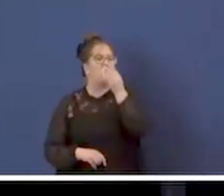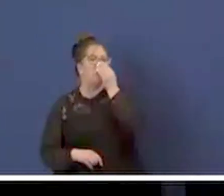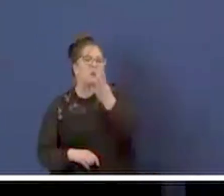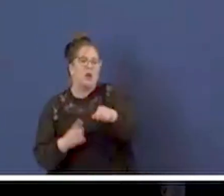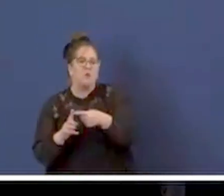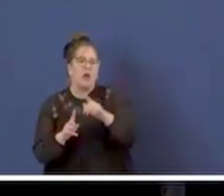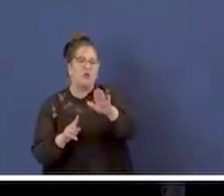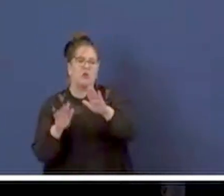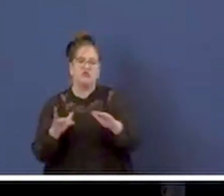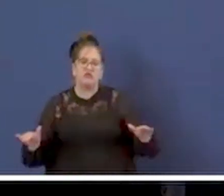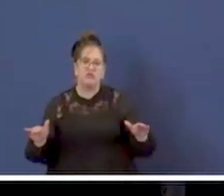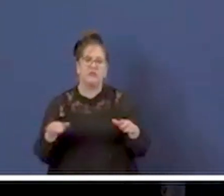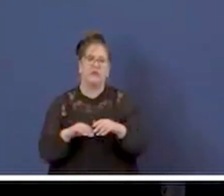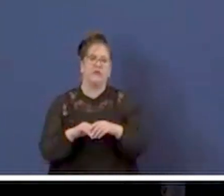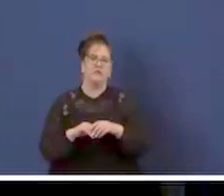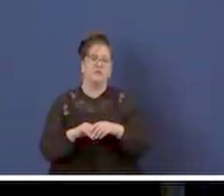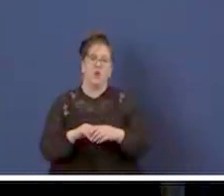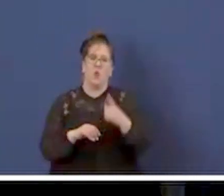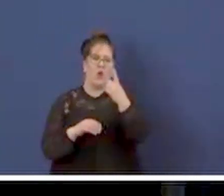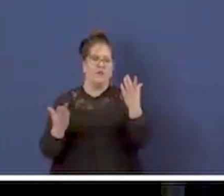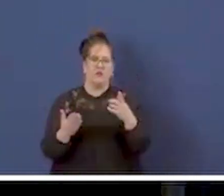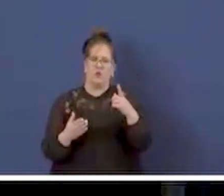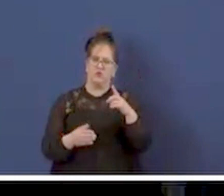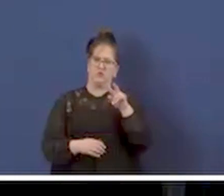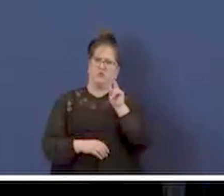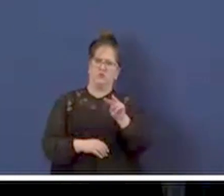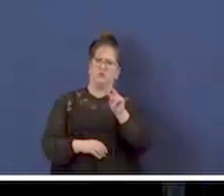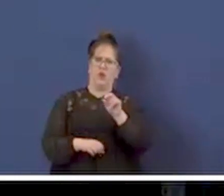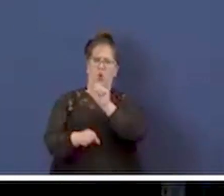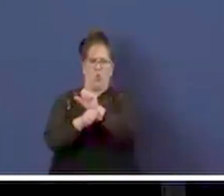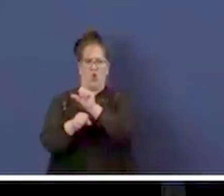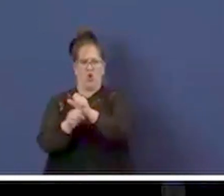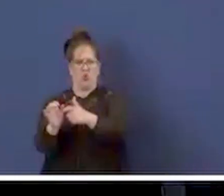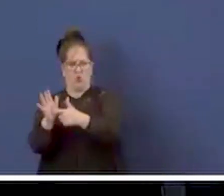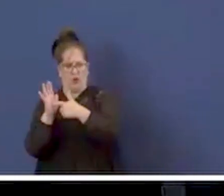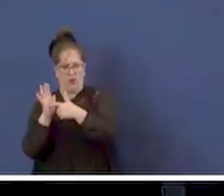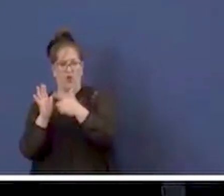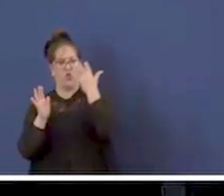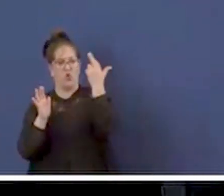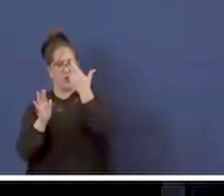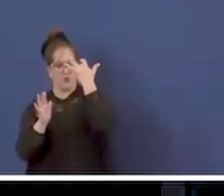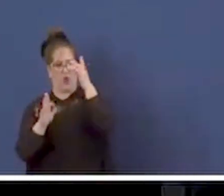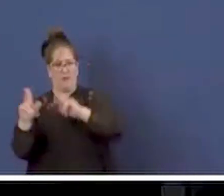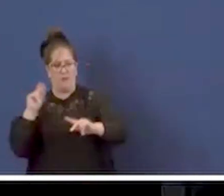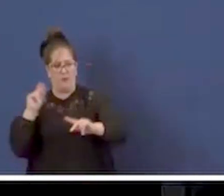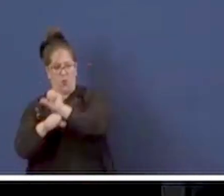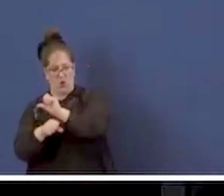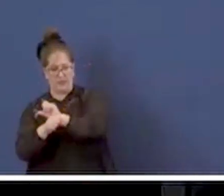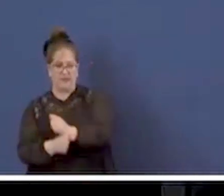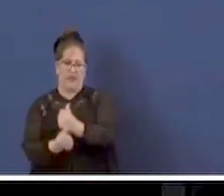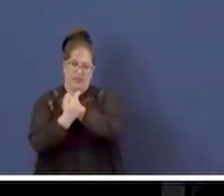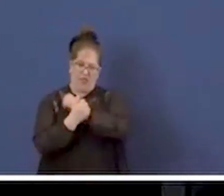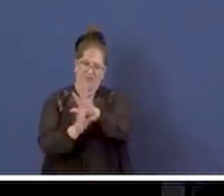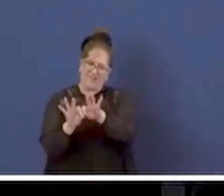children. I mean, one of the things that's always baffled me about a work requirement is the reason people work is because they love their families and their